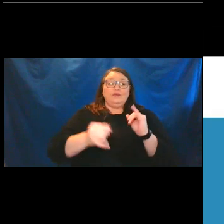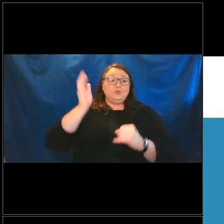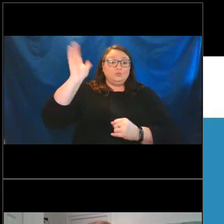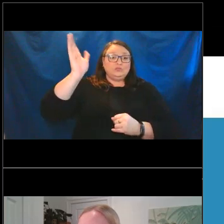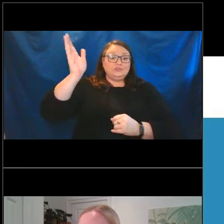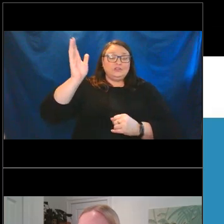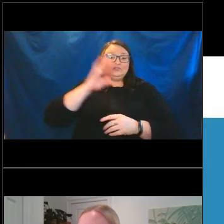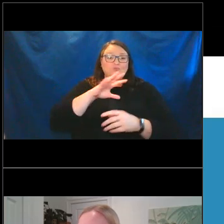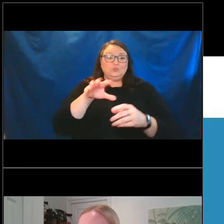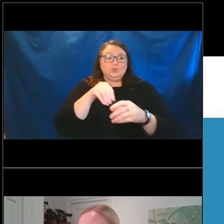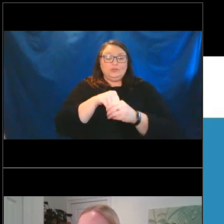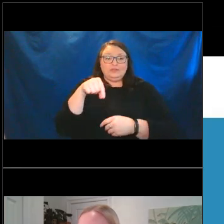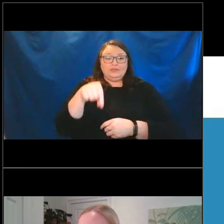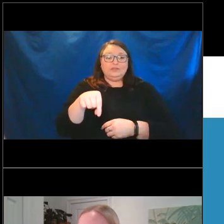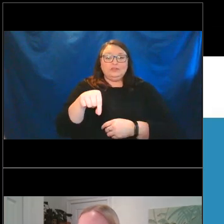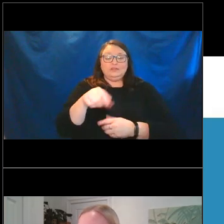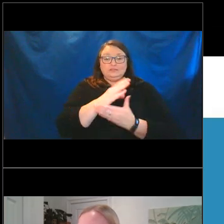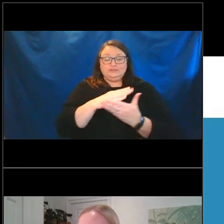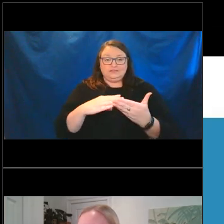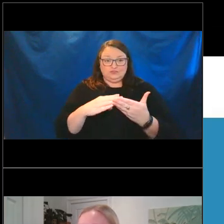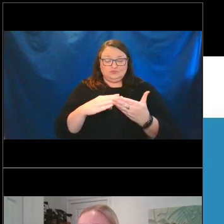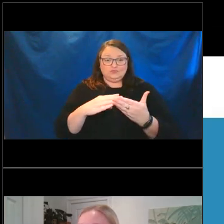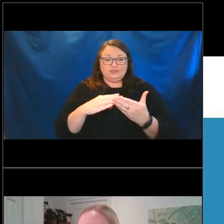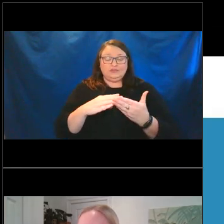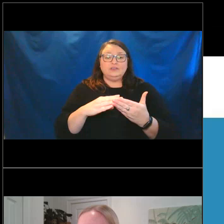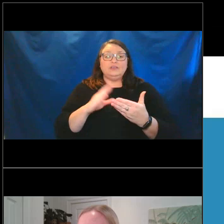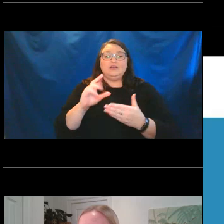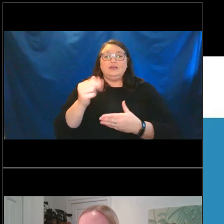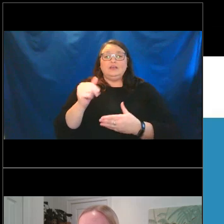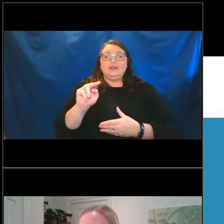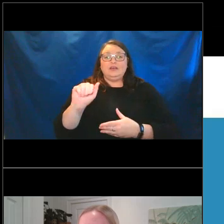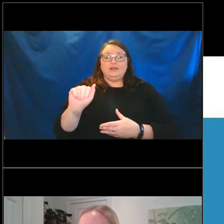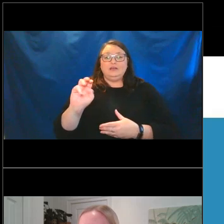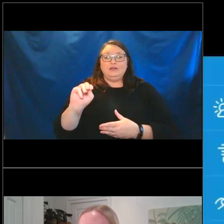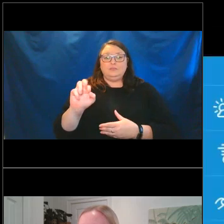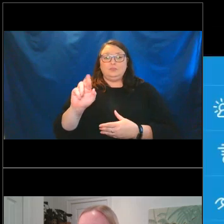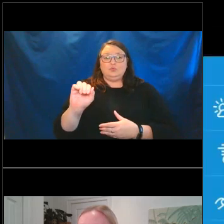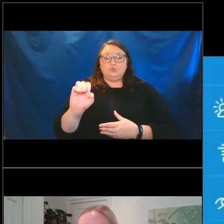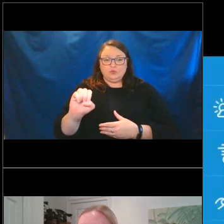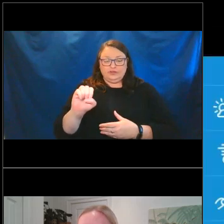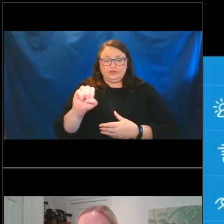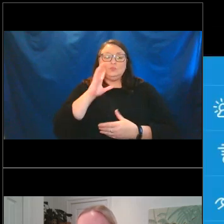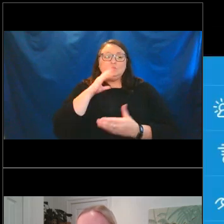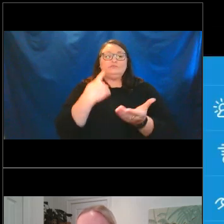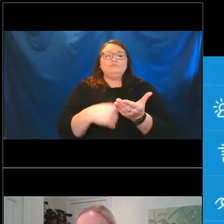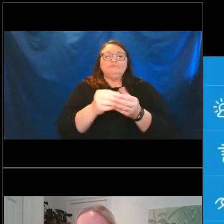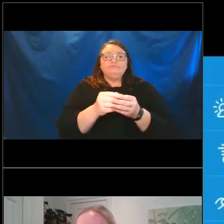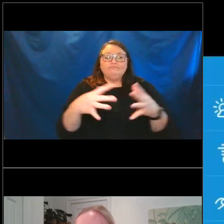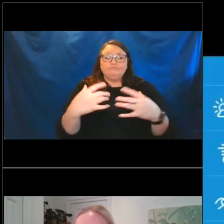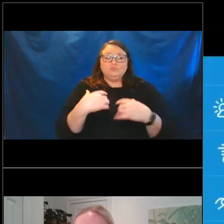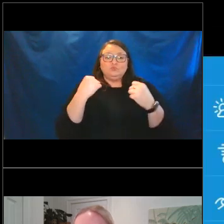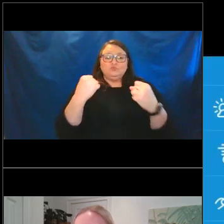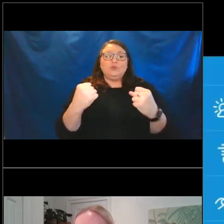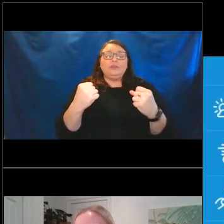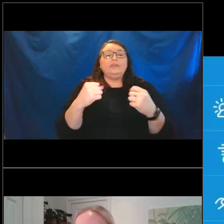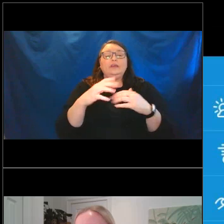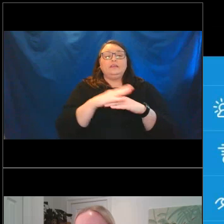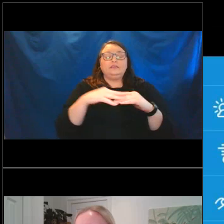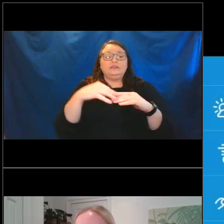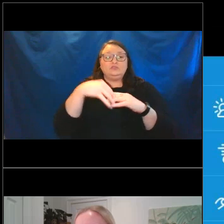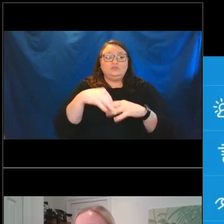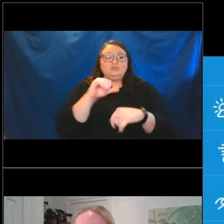within this section by Hannah Marie, and she'll be talking about expanding and strengthening an Indigenous